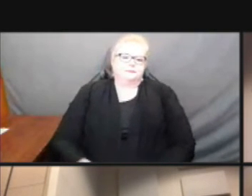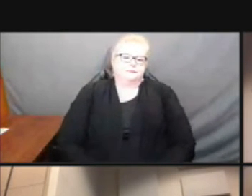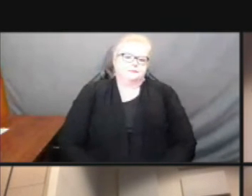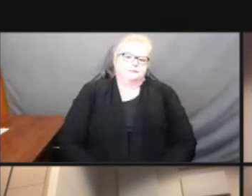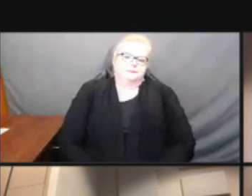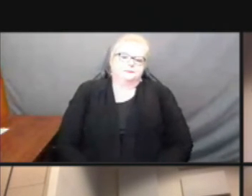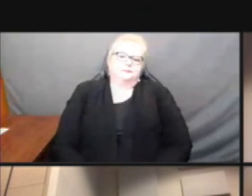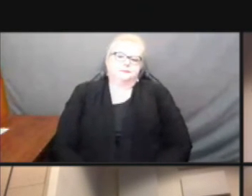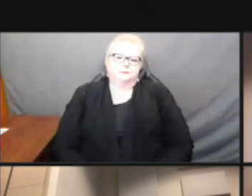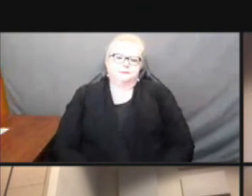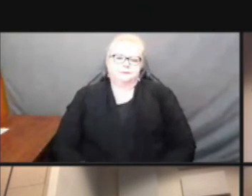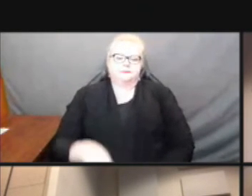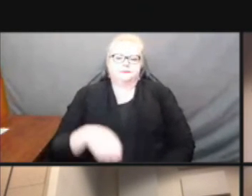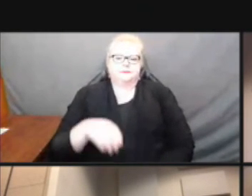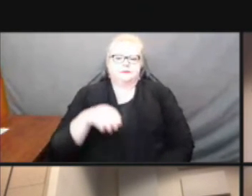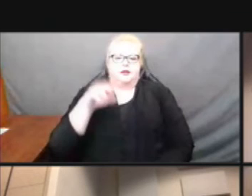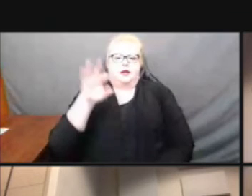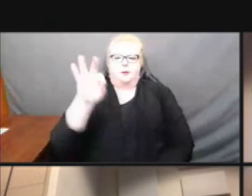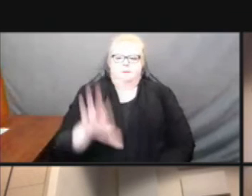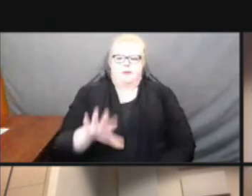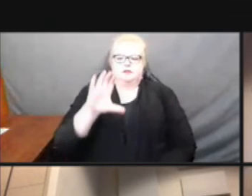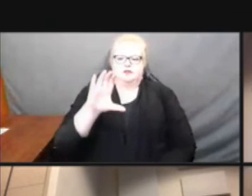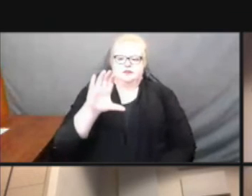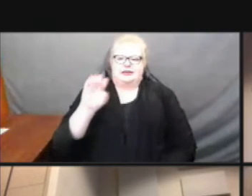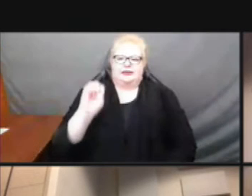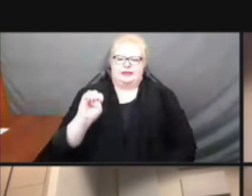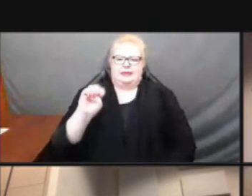Pastor C. McAdoo.